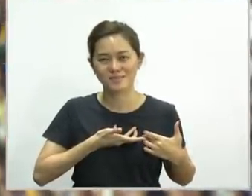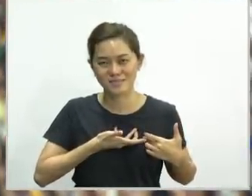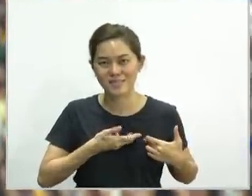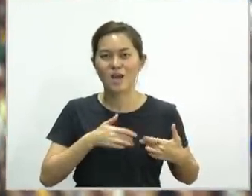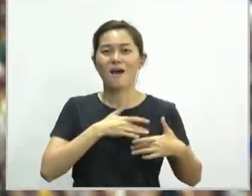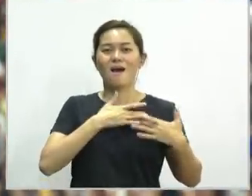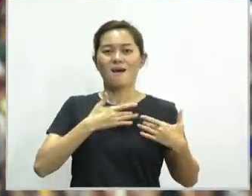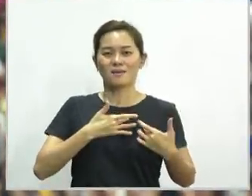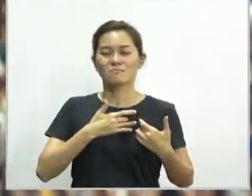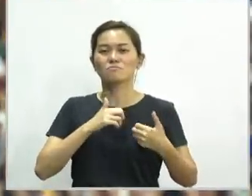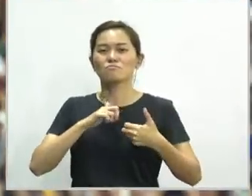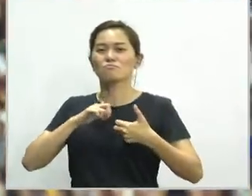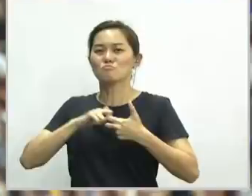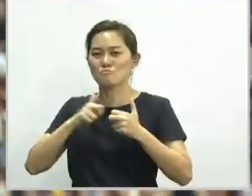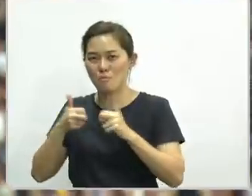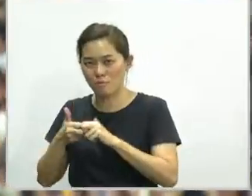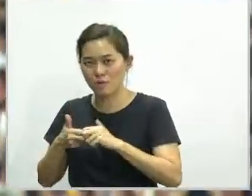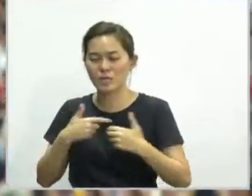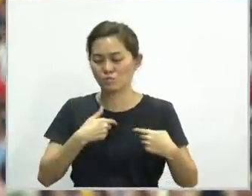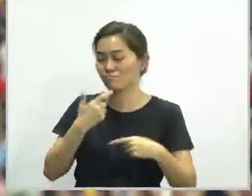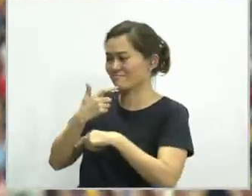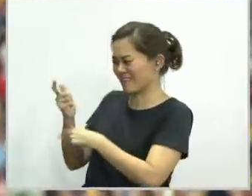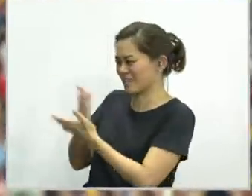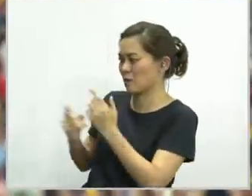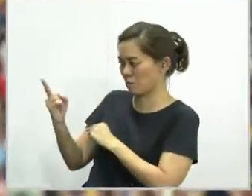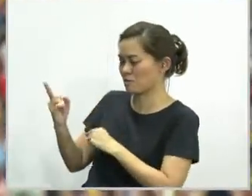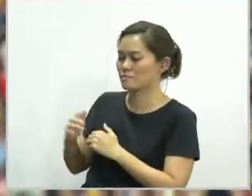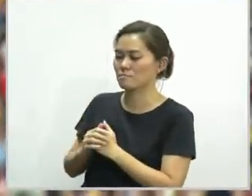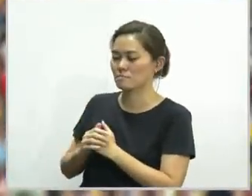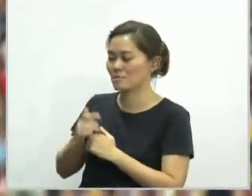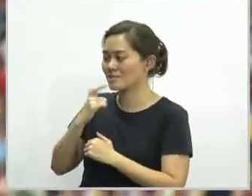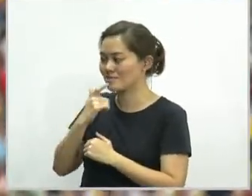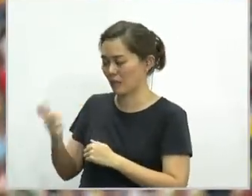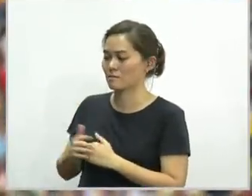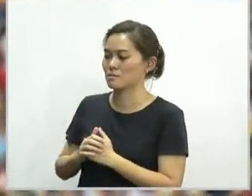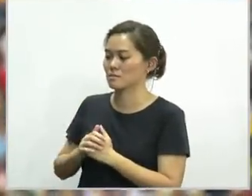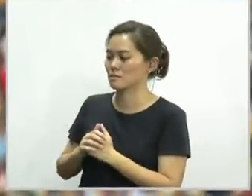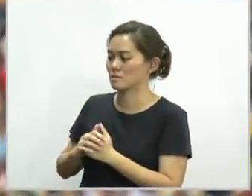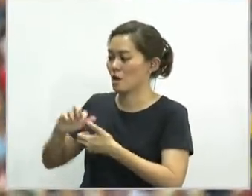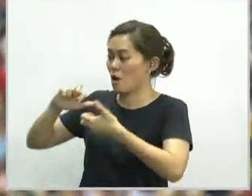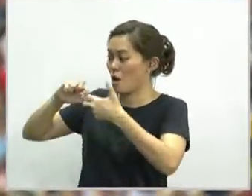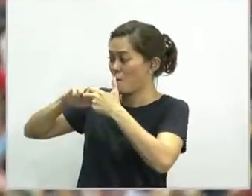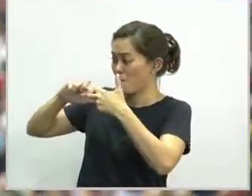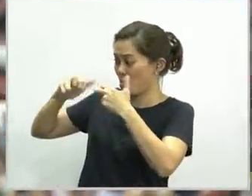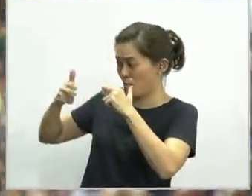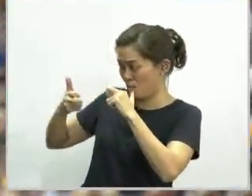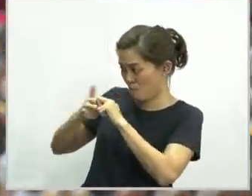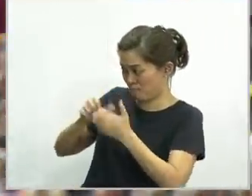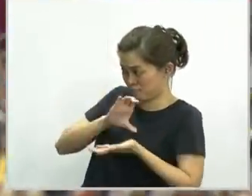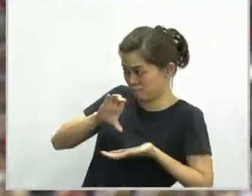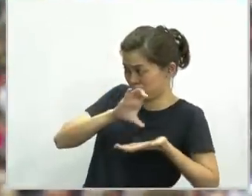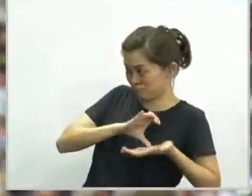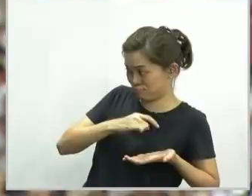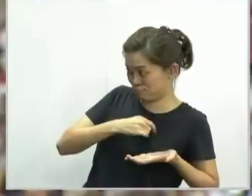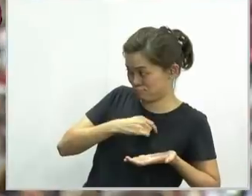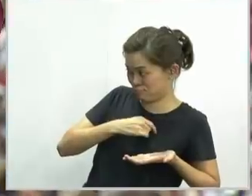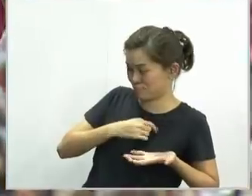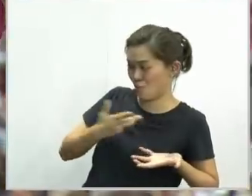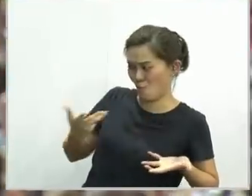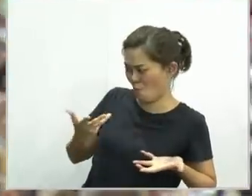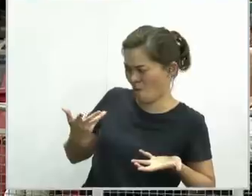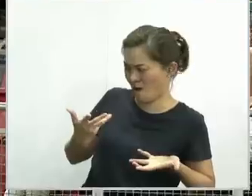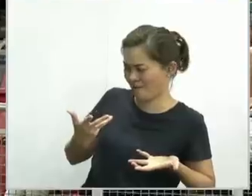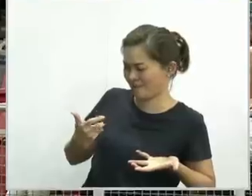heart. Turn to somebody and say this: the heart of the human problem